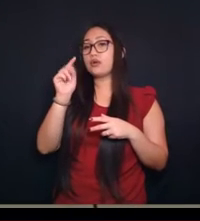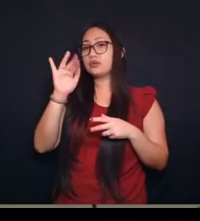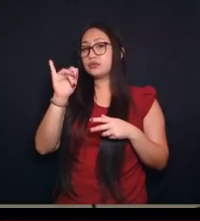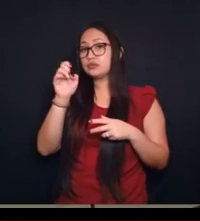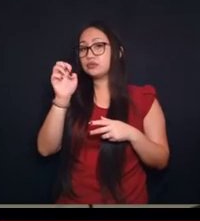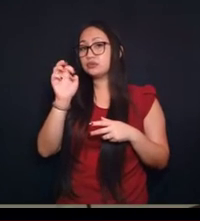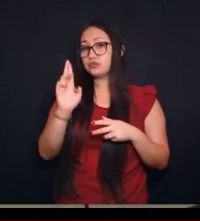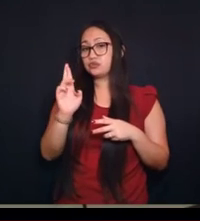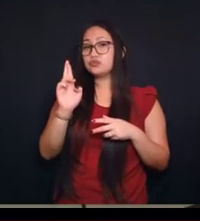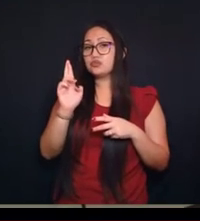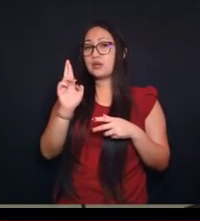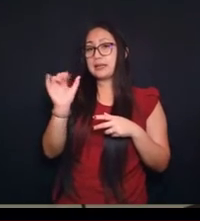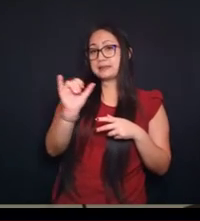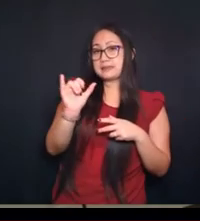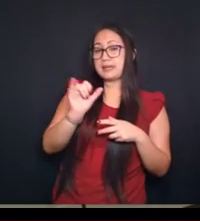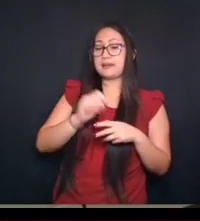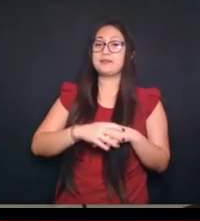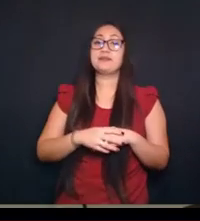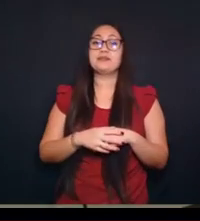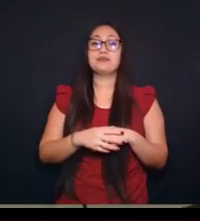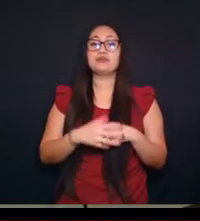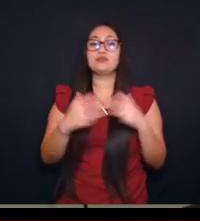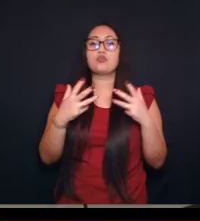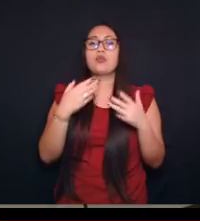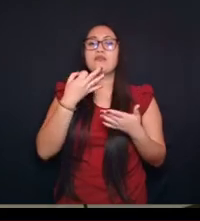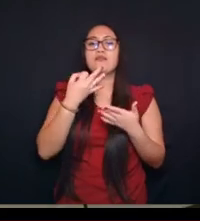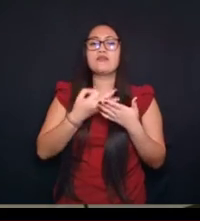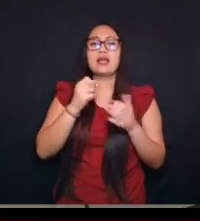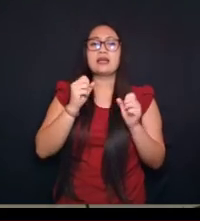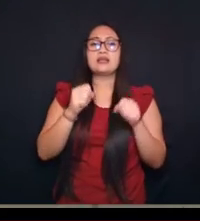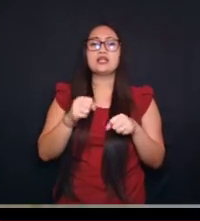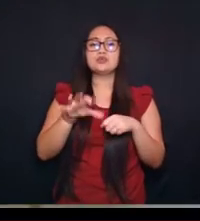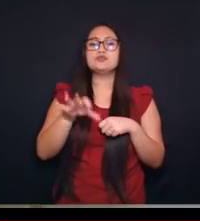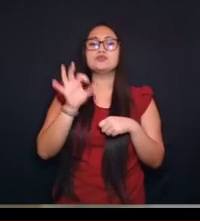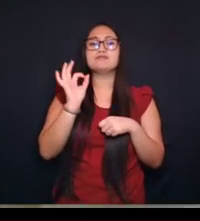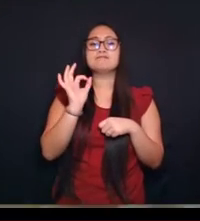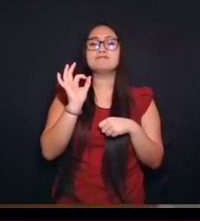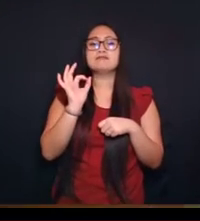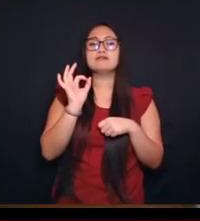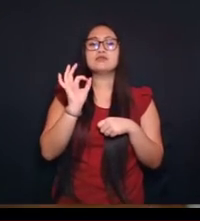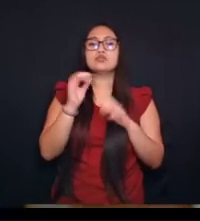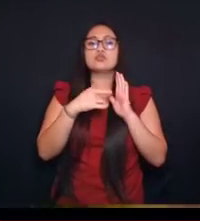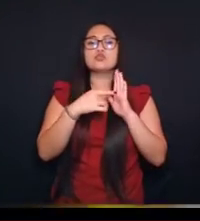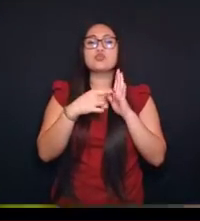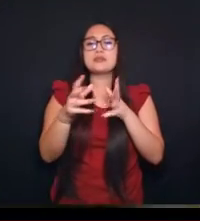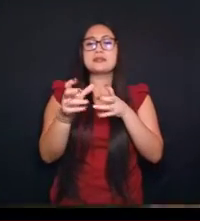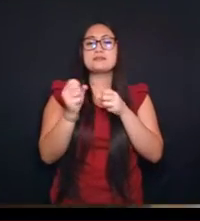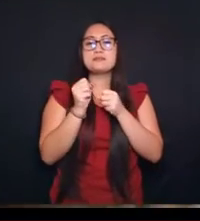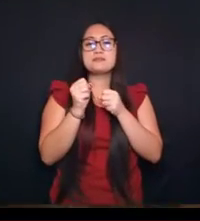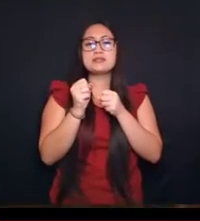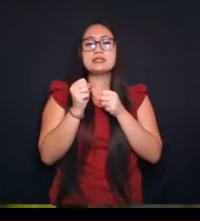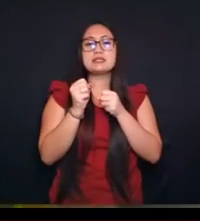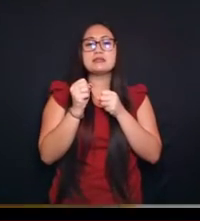can you select to show the speed of a water strider? Go. The